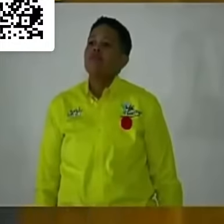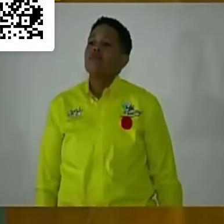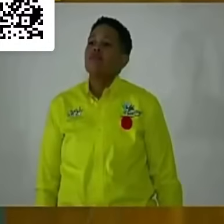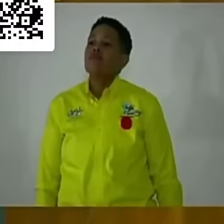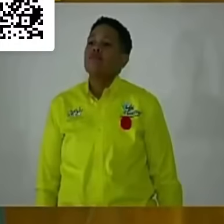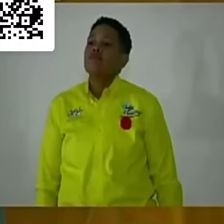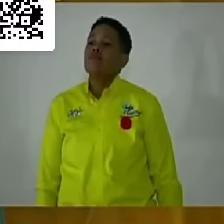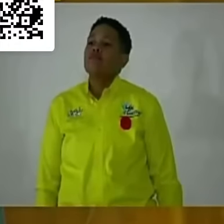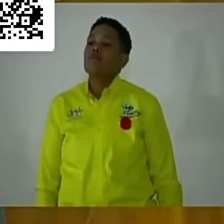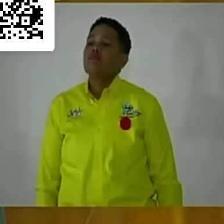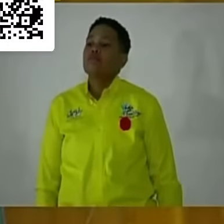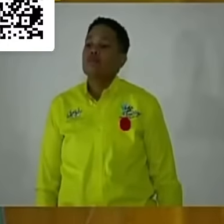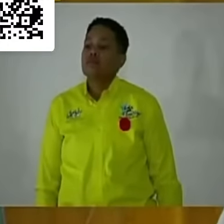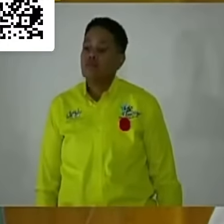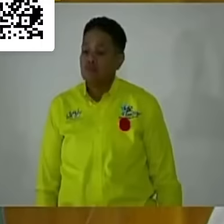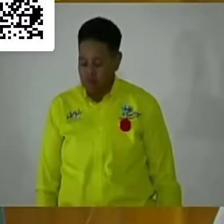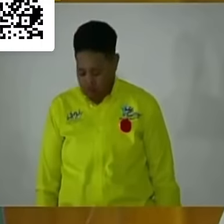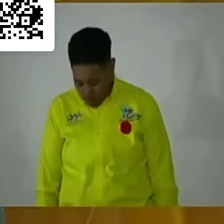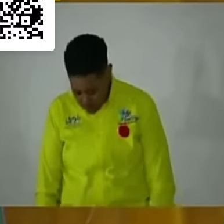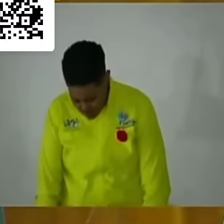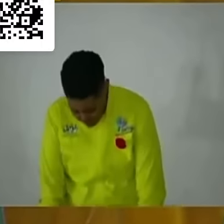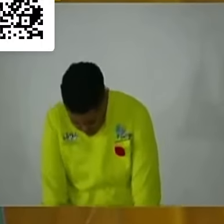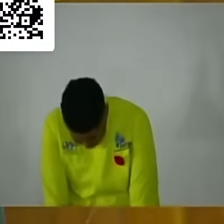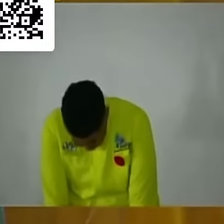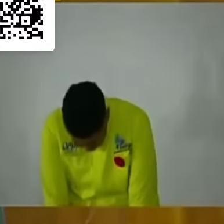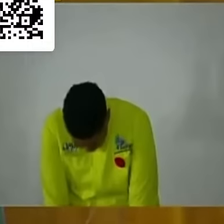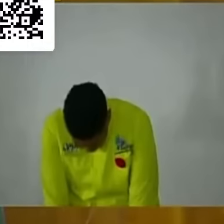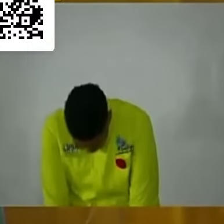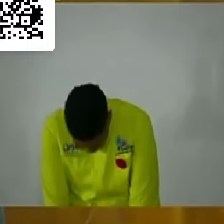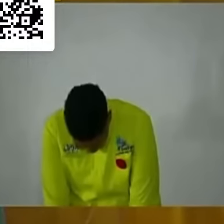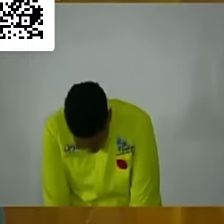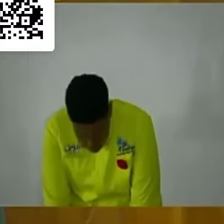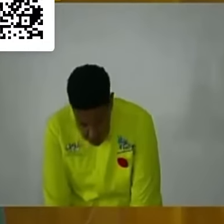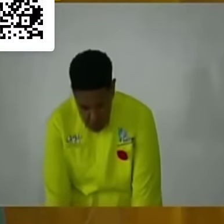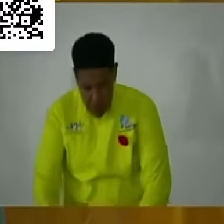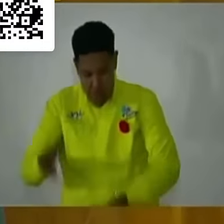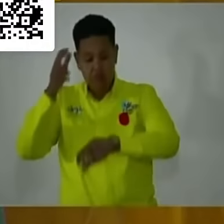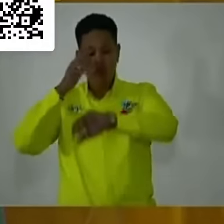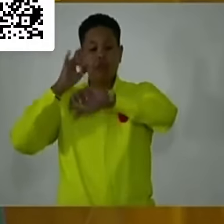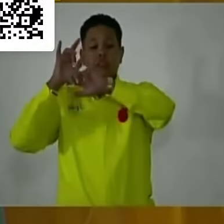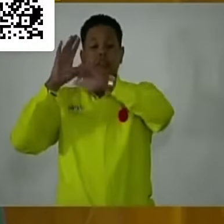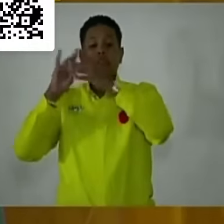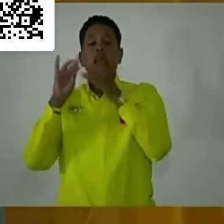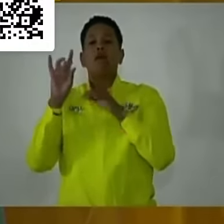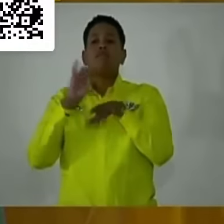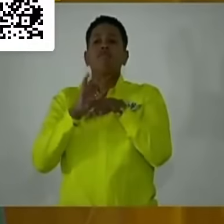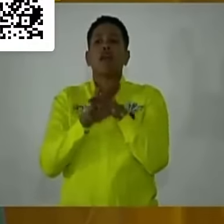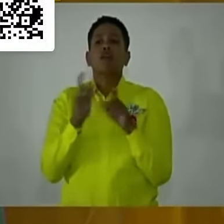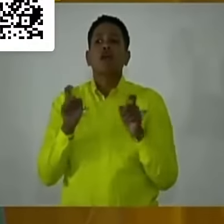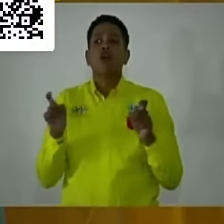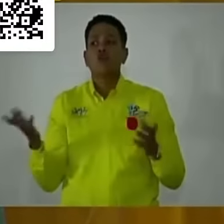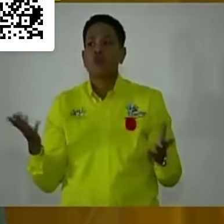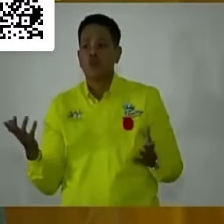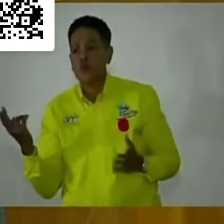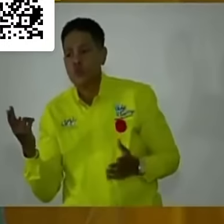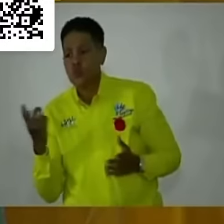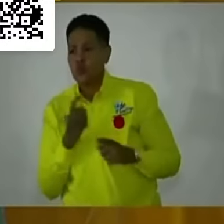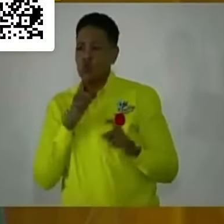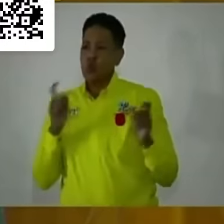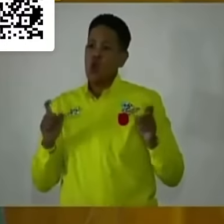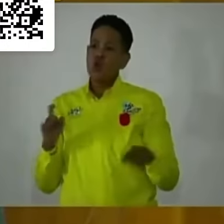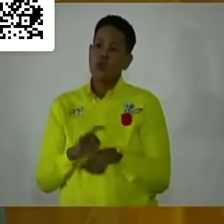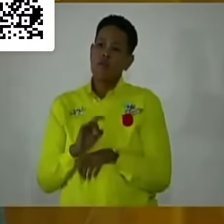I listened to your statement and you spoke about vector control. What methodologies are you going to be using to